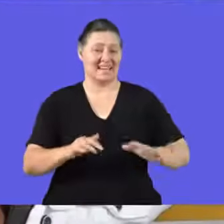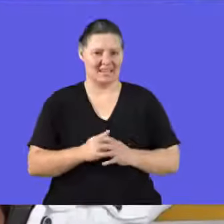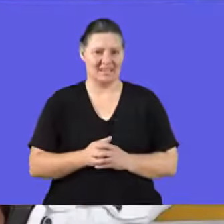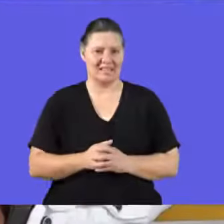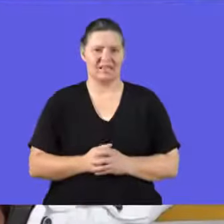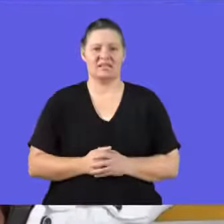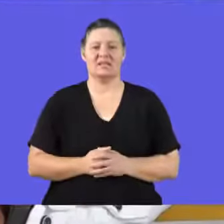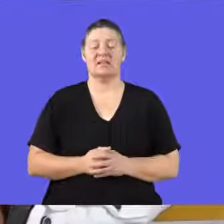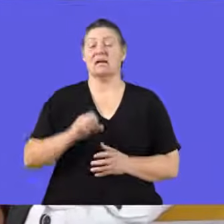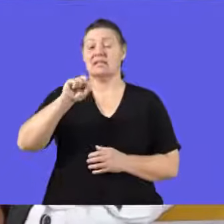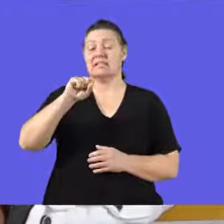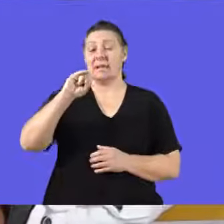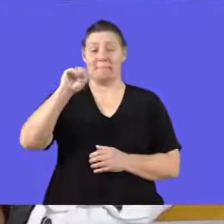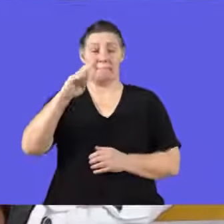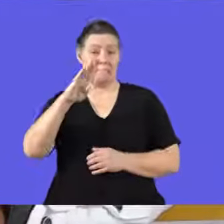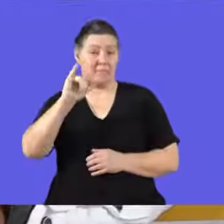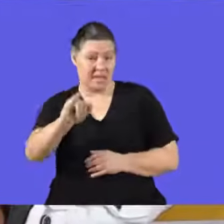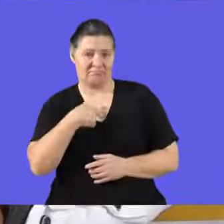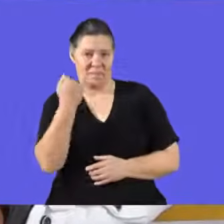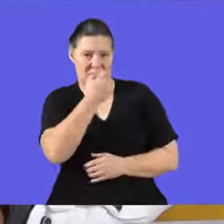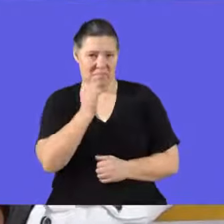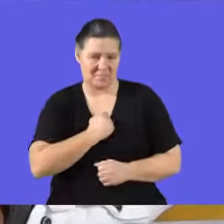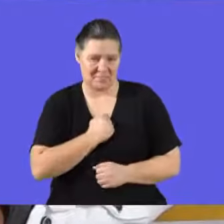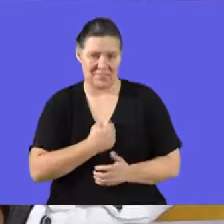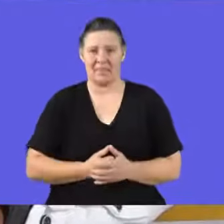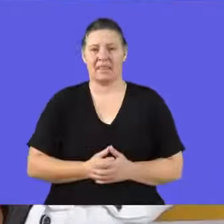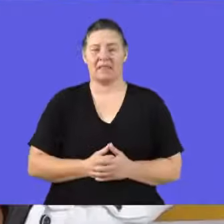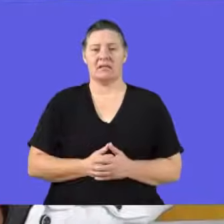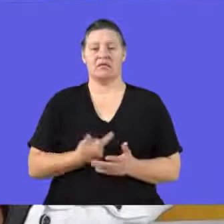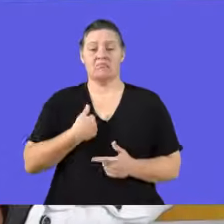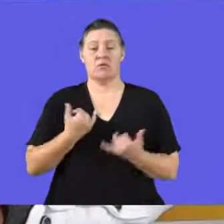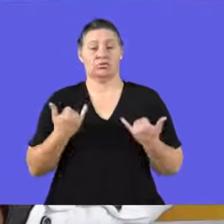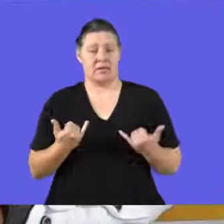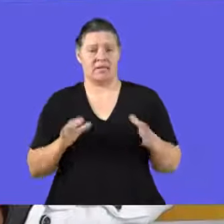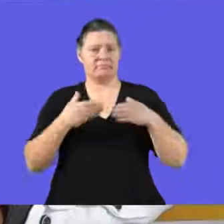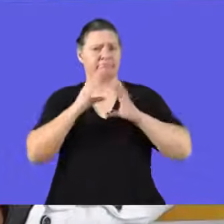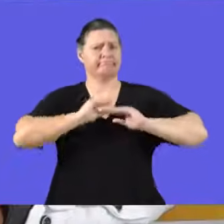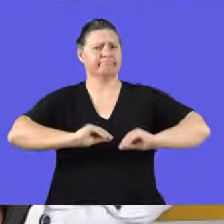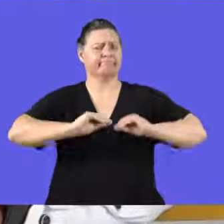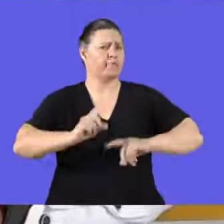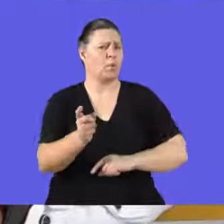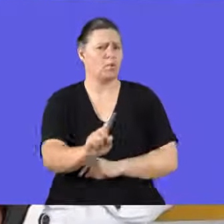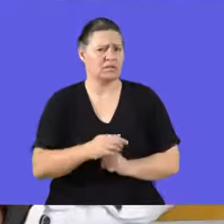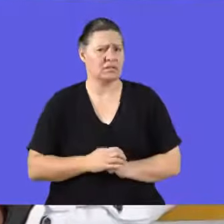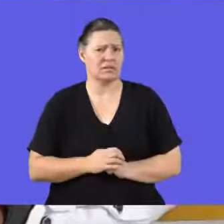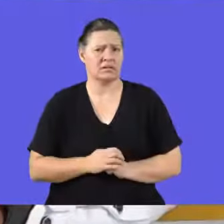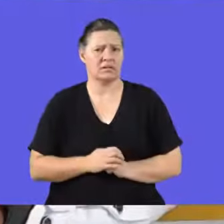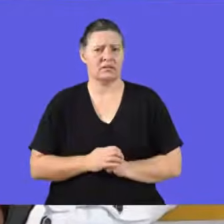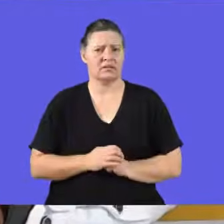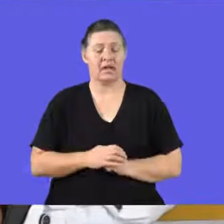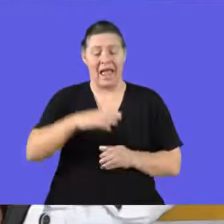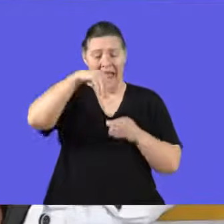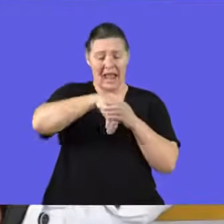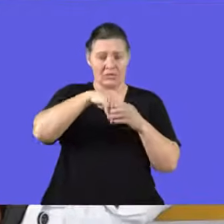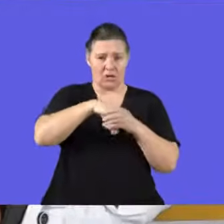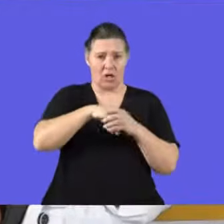Greetings, Cretan learners. My name is Mr. Simbi, and welcome to today's accounting class. In today's class, I'm going to introduce you